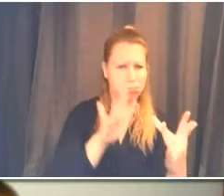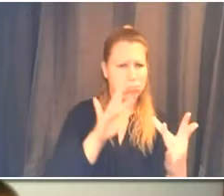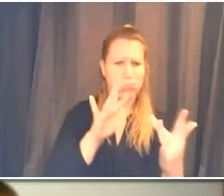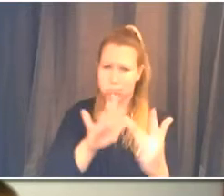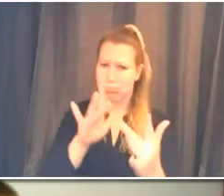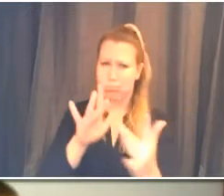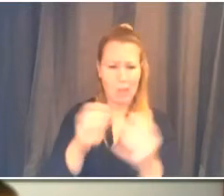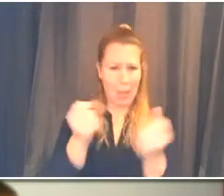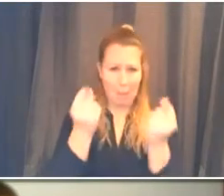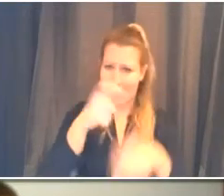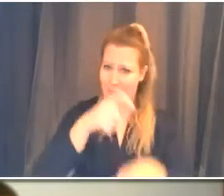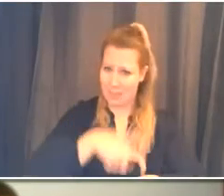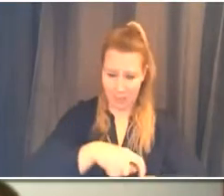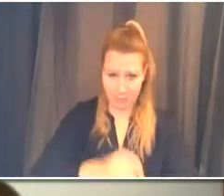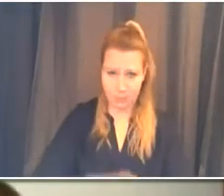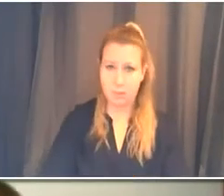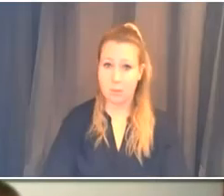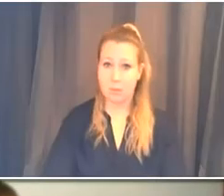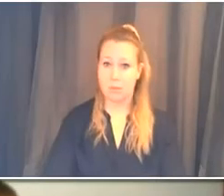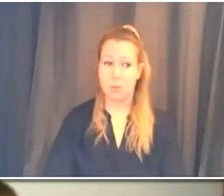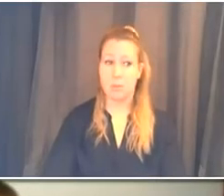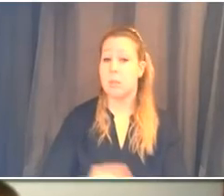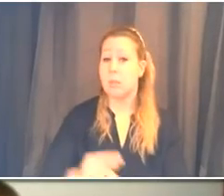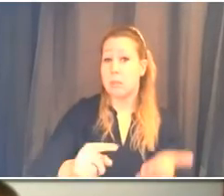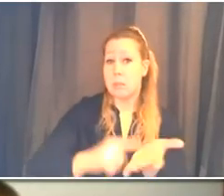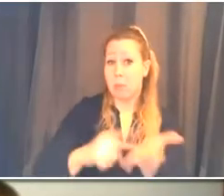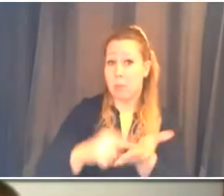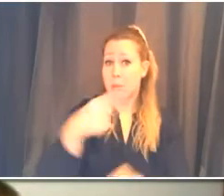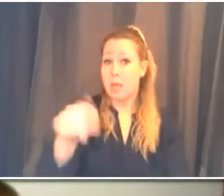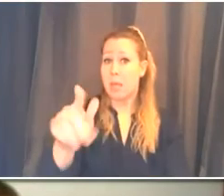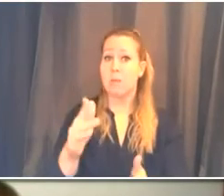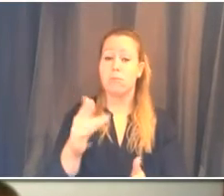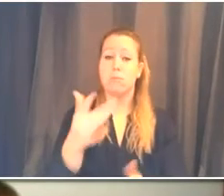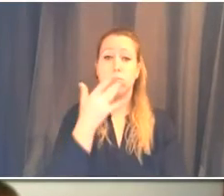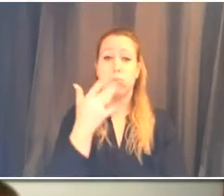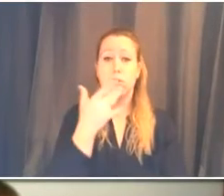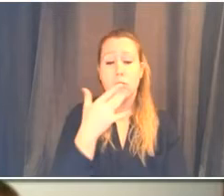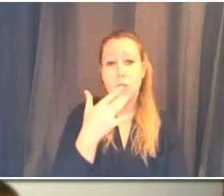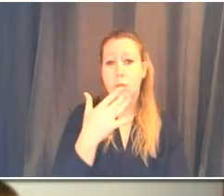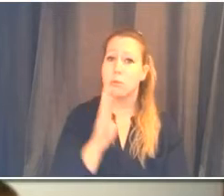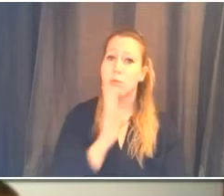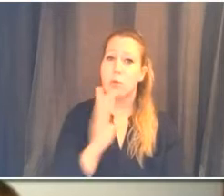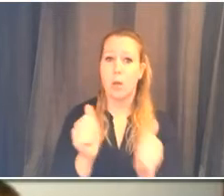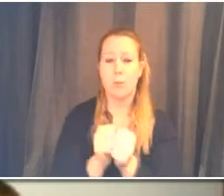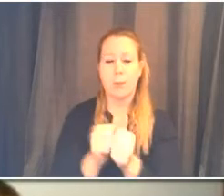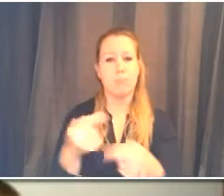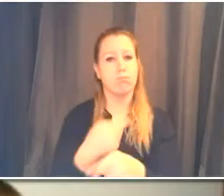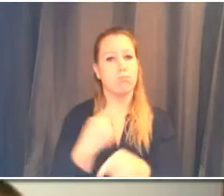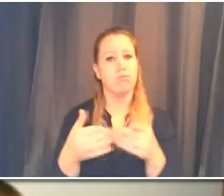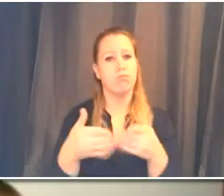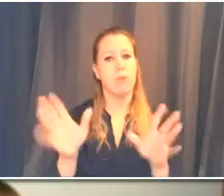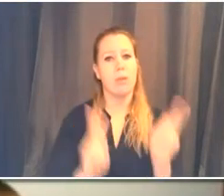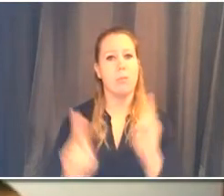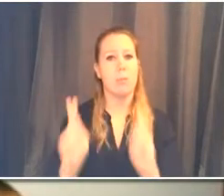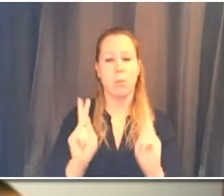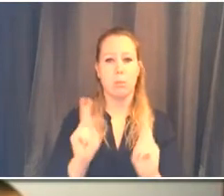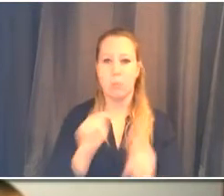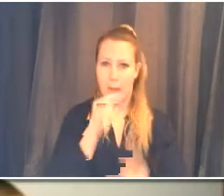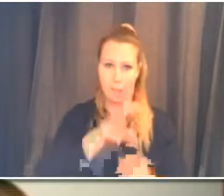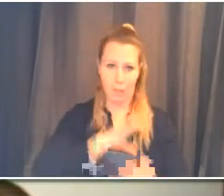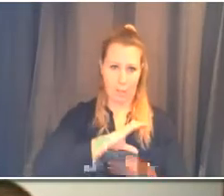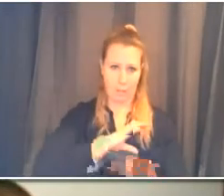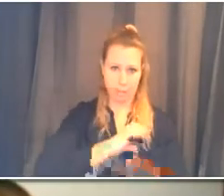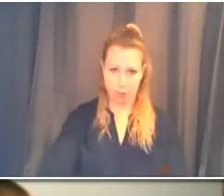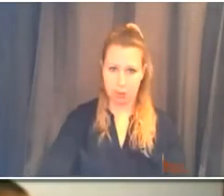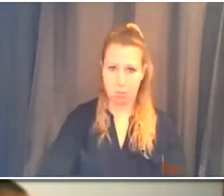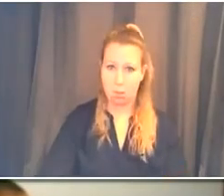intimate relationship of the households and and the different parties that are there and and and they know